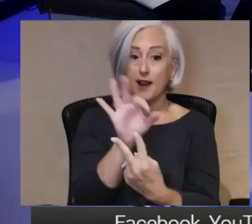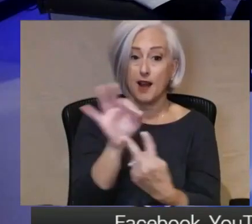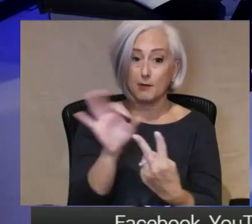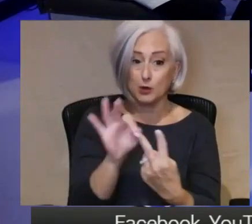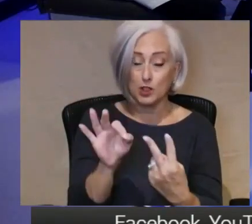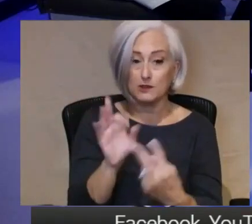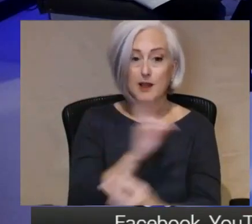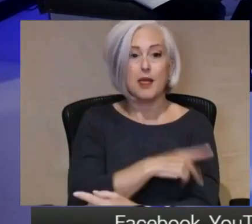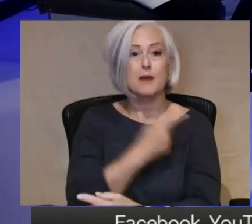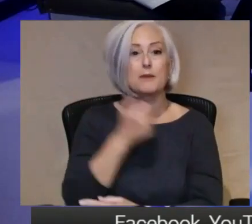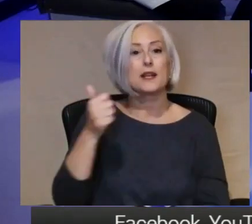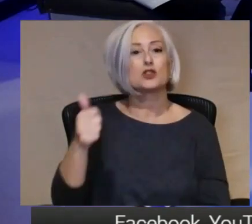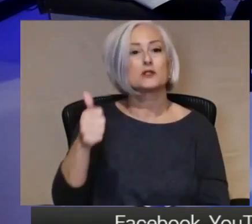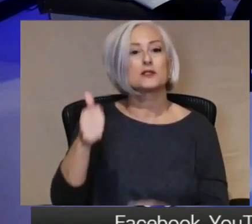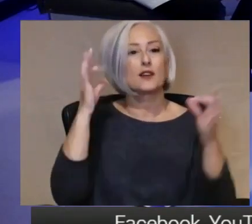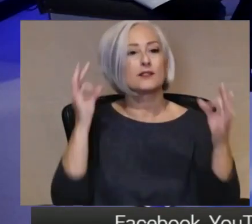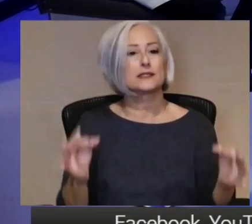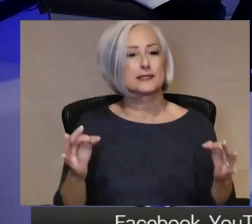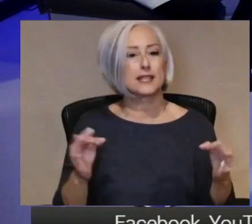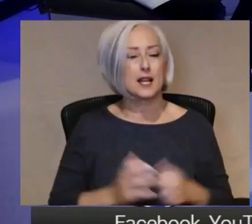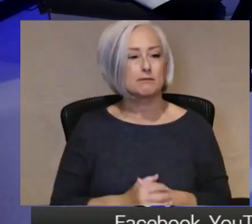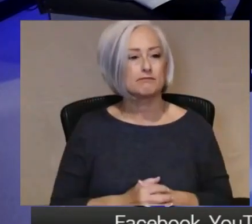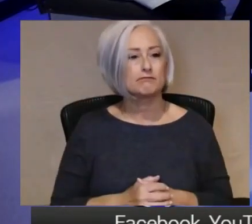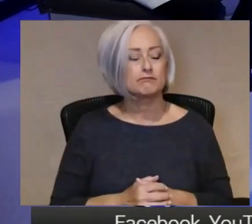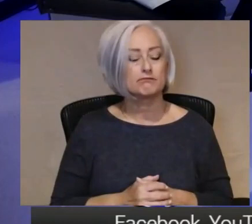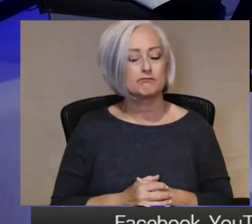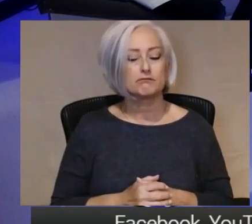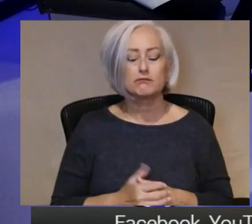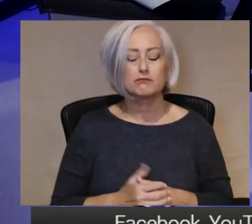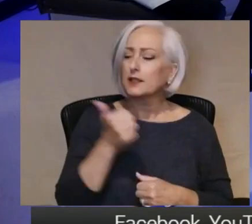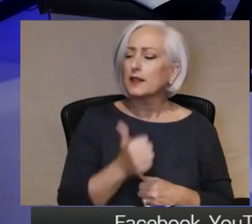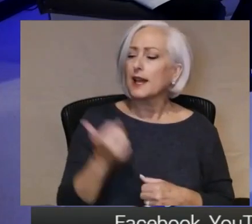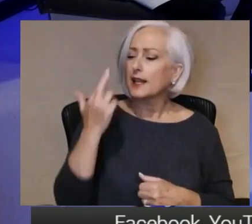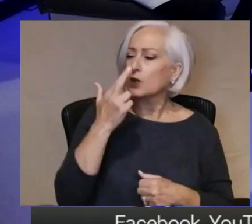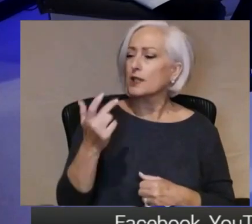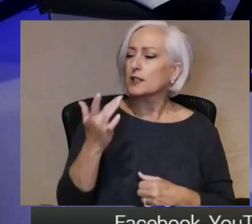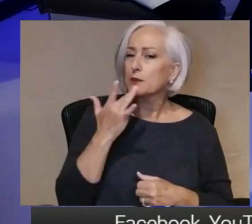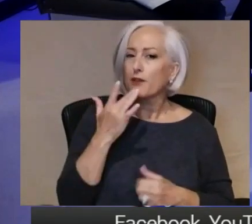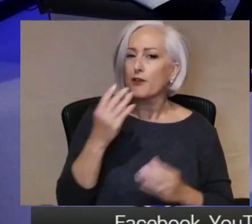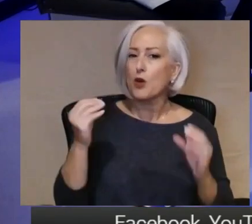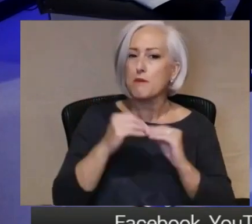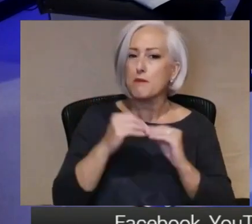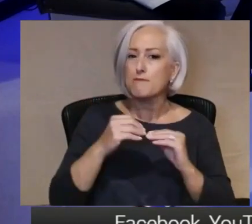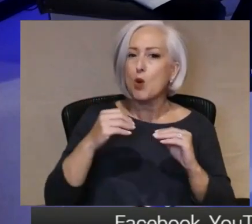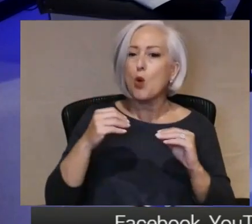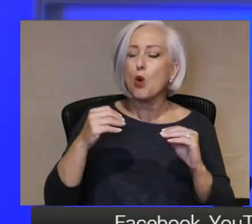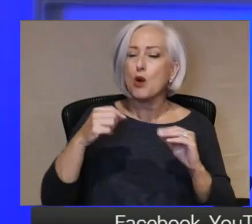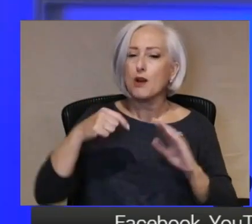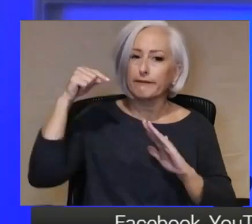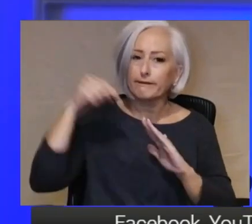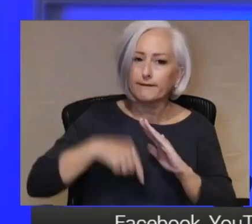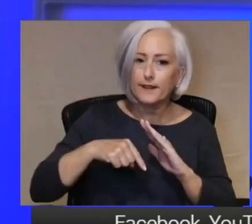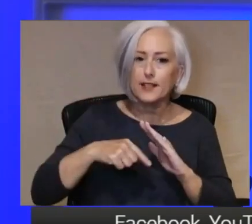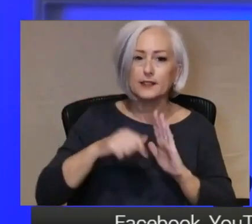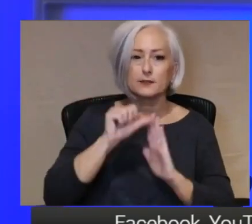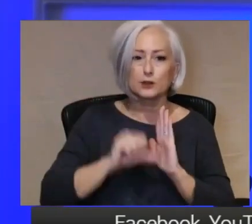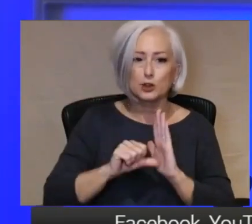Is there a reason then that you would prefer somebody to do the more invasive than the non-invasive? So